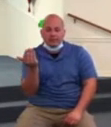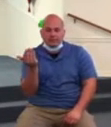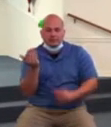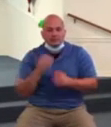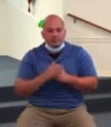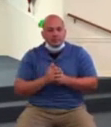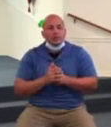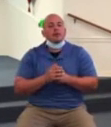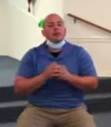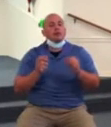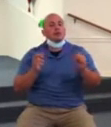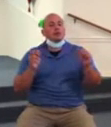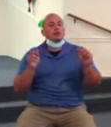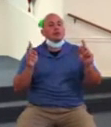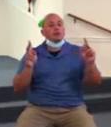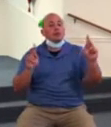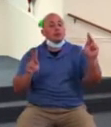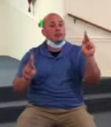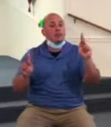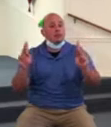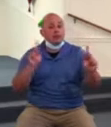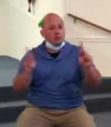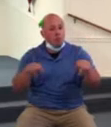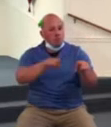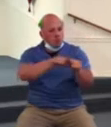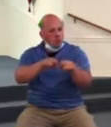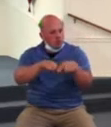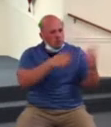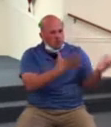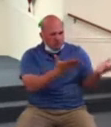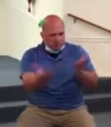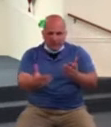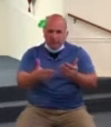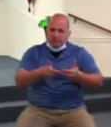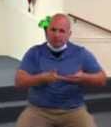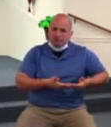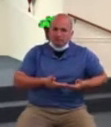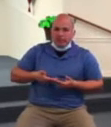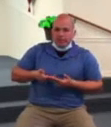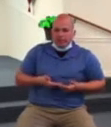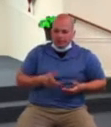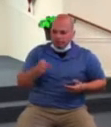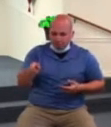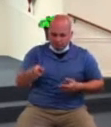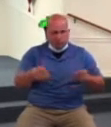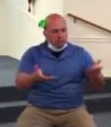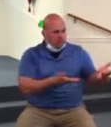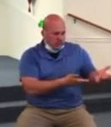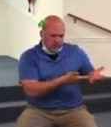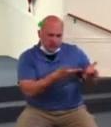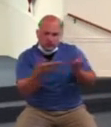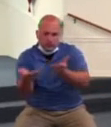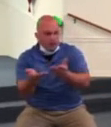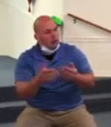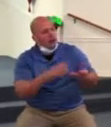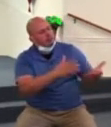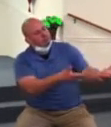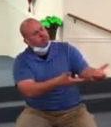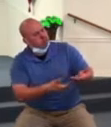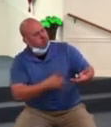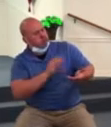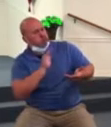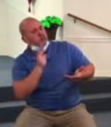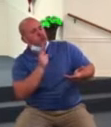People were also bringing babies to Jesus for him to place his hands on them. When the disciples saw this,